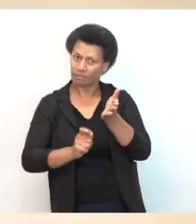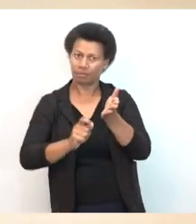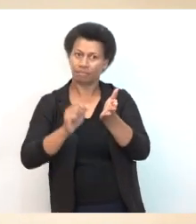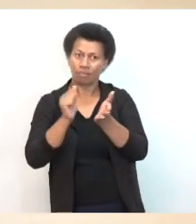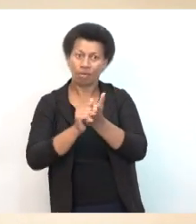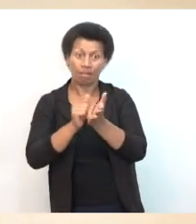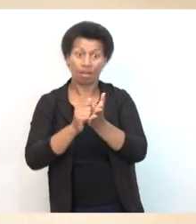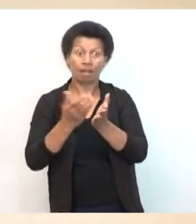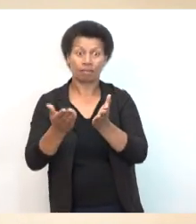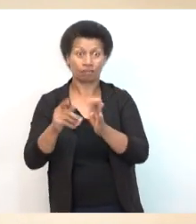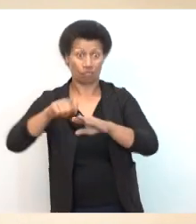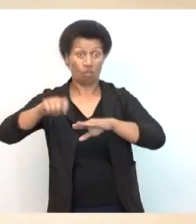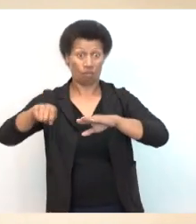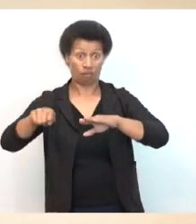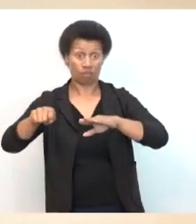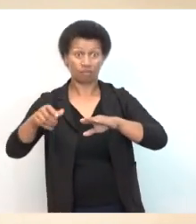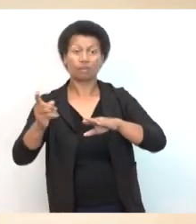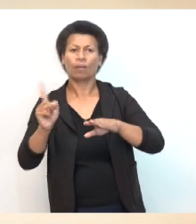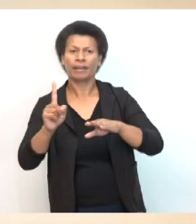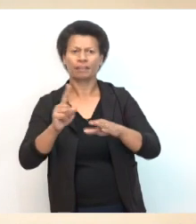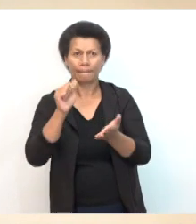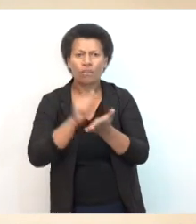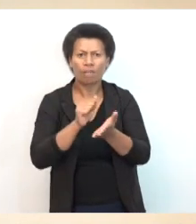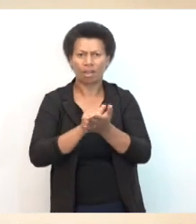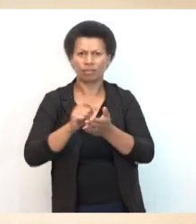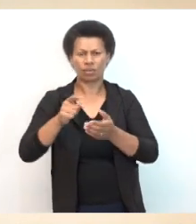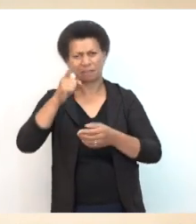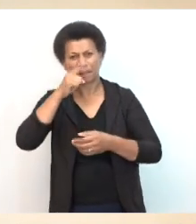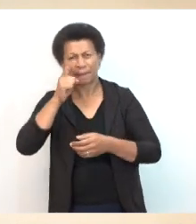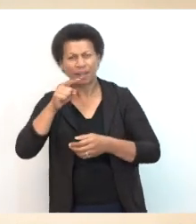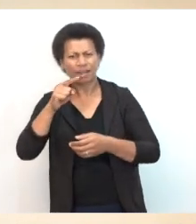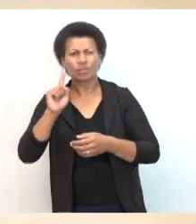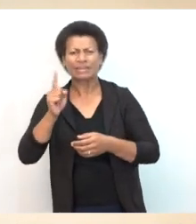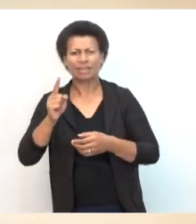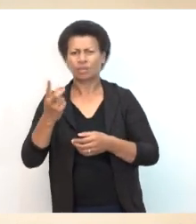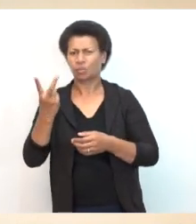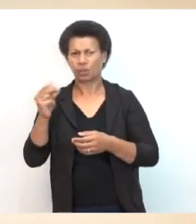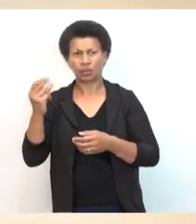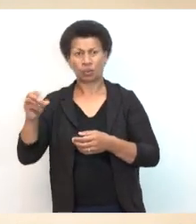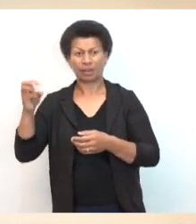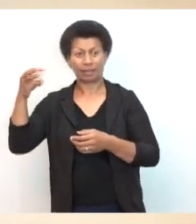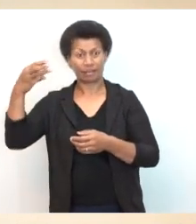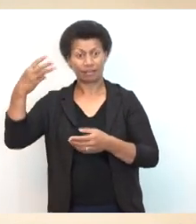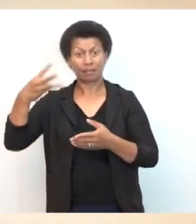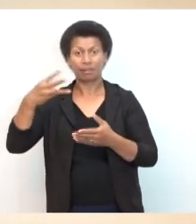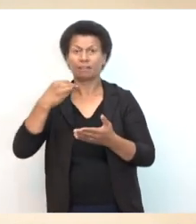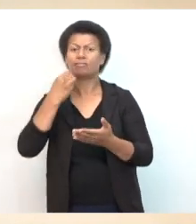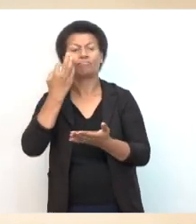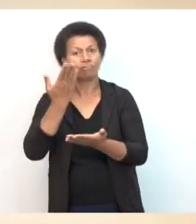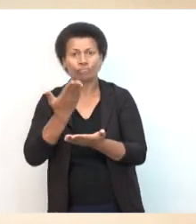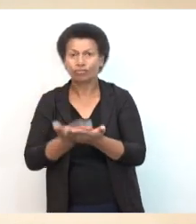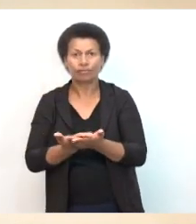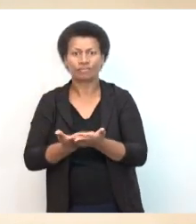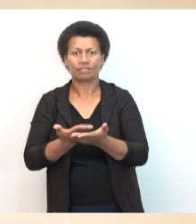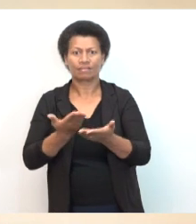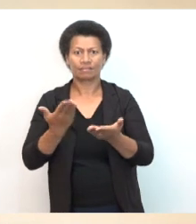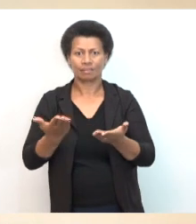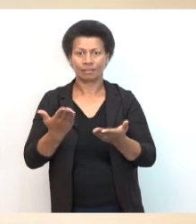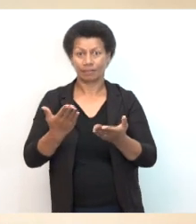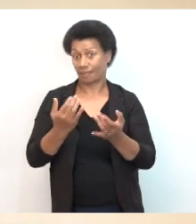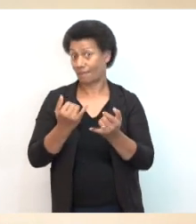People's Coalition Government had continuously breached the 2013 Constitution since coming into power. It is all